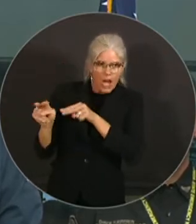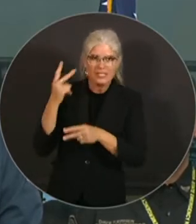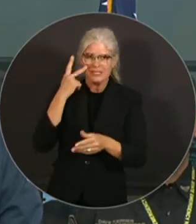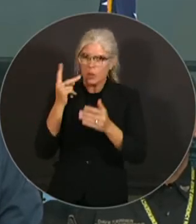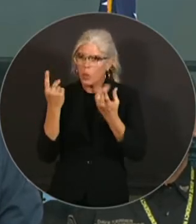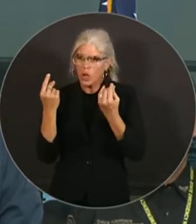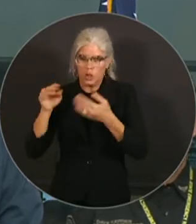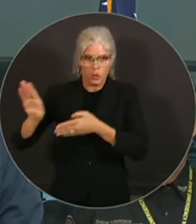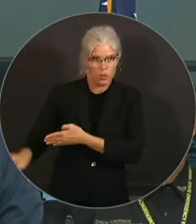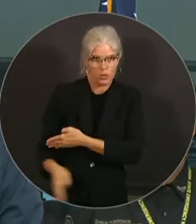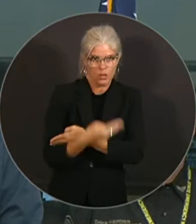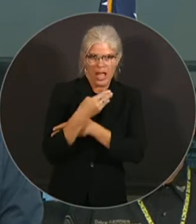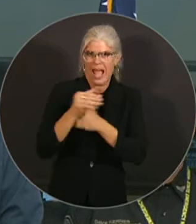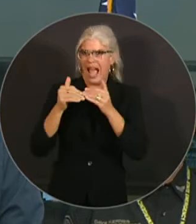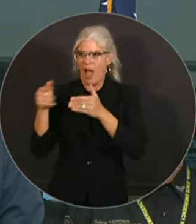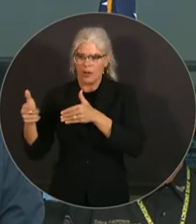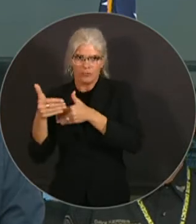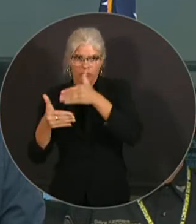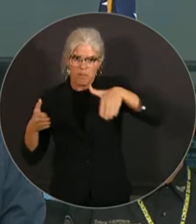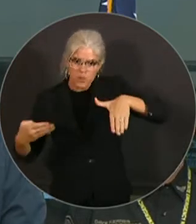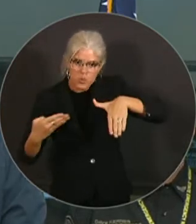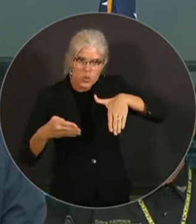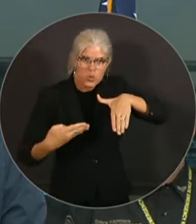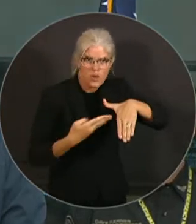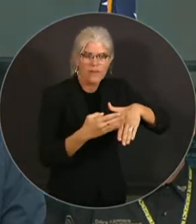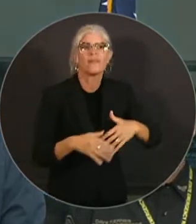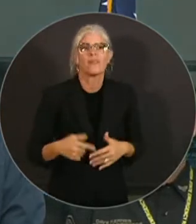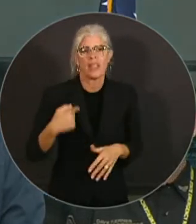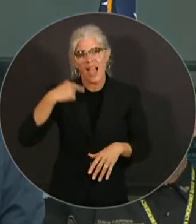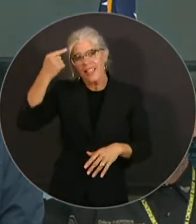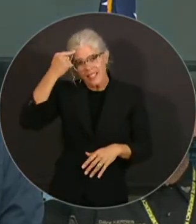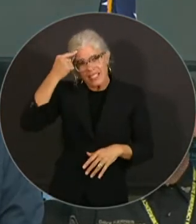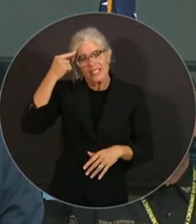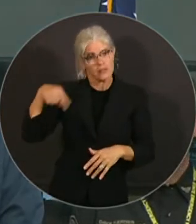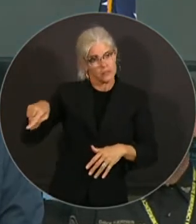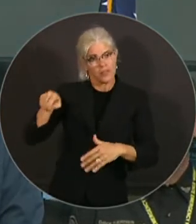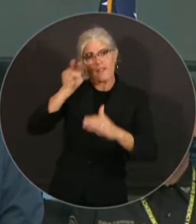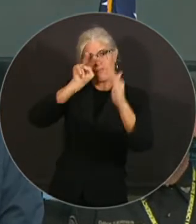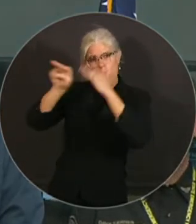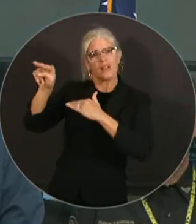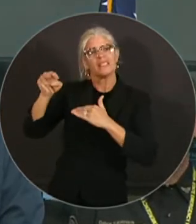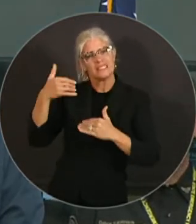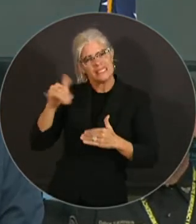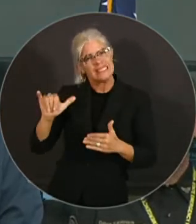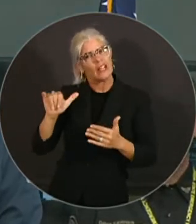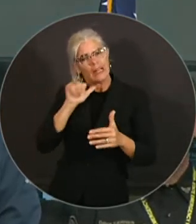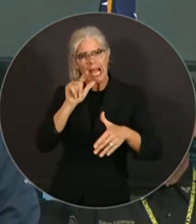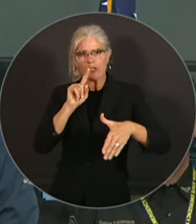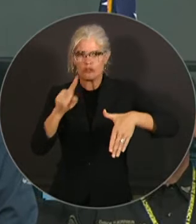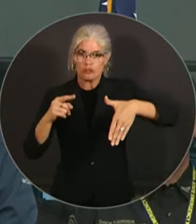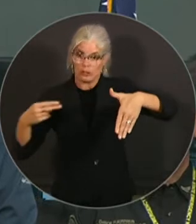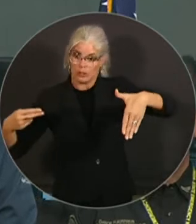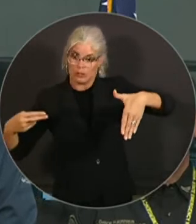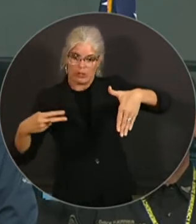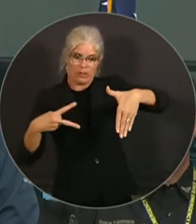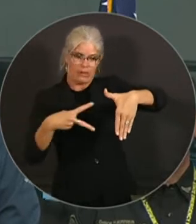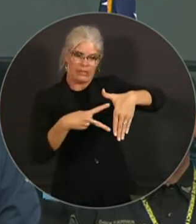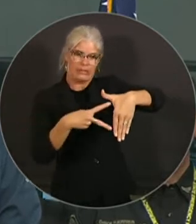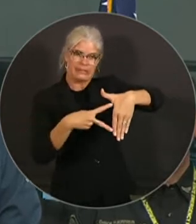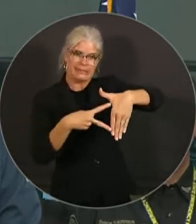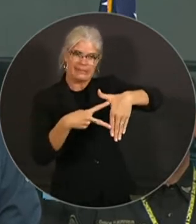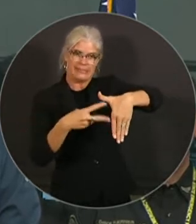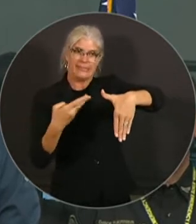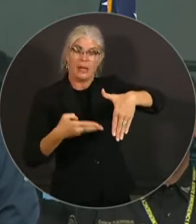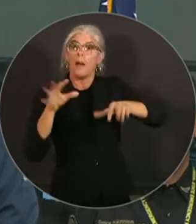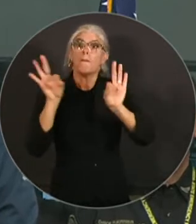We'll see how it progresses tomorrow. I think the forecast, I still think there's a lot of uncertainty with this. But what is certain is we are going